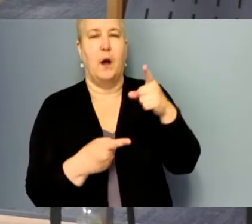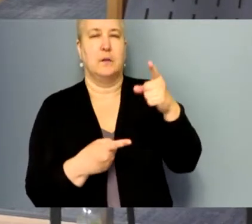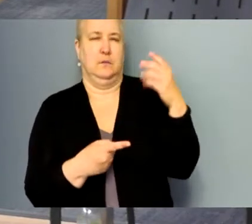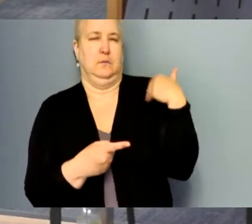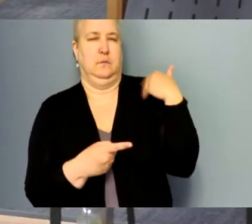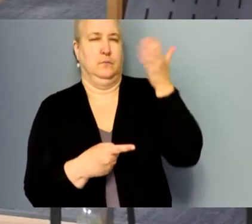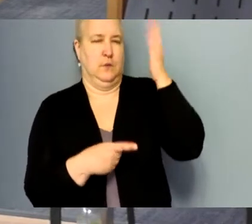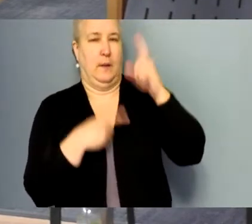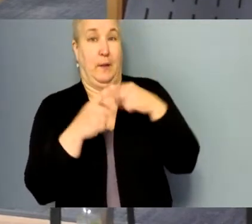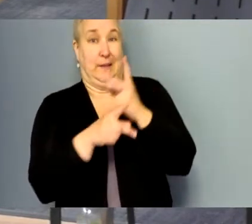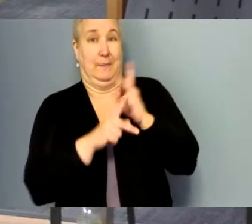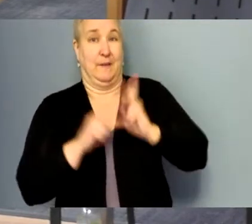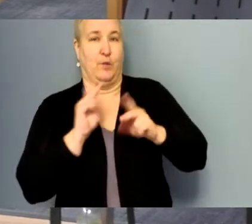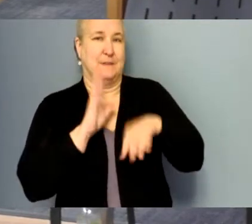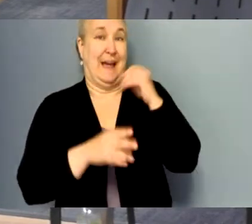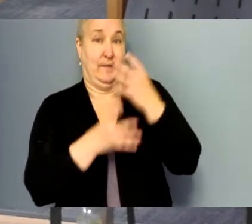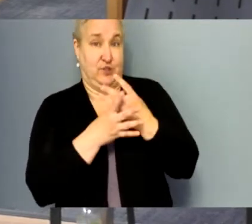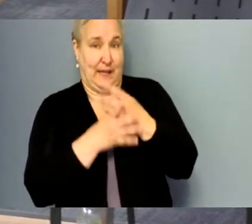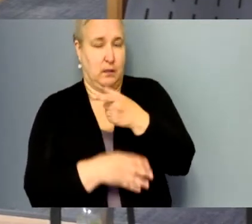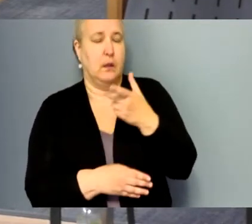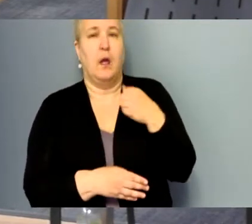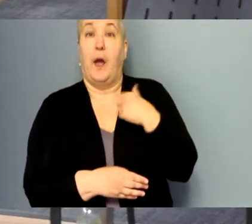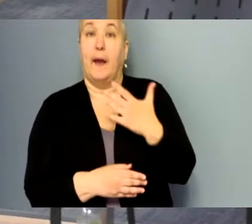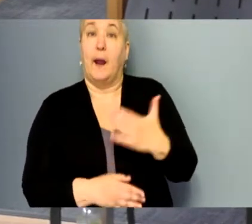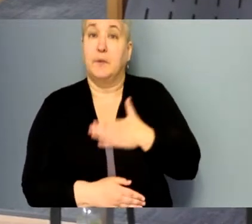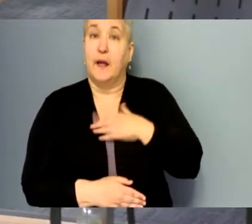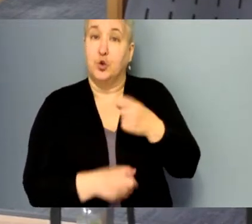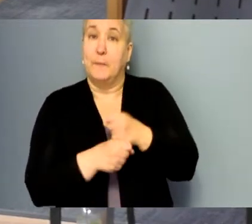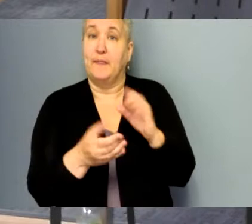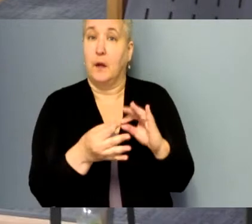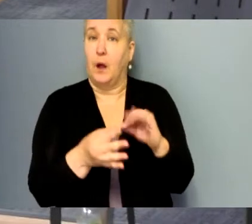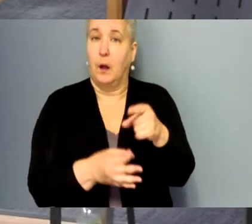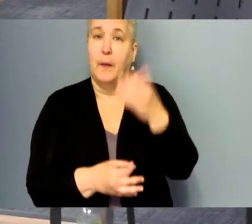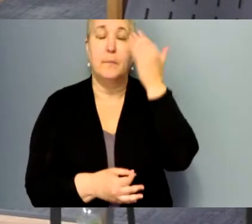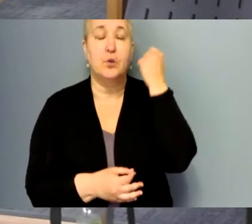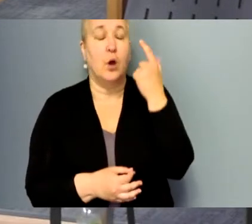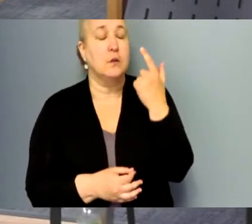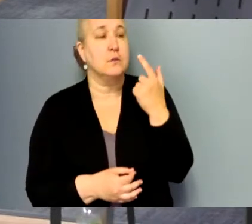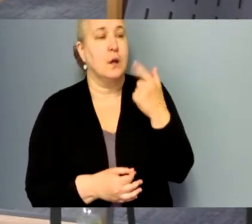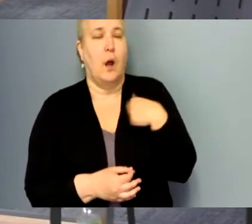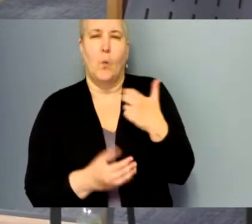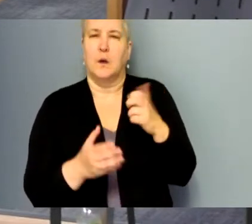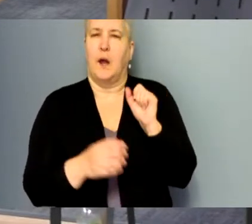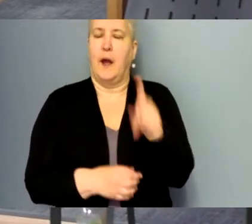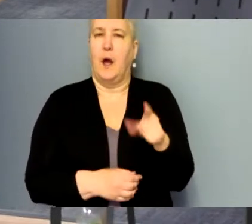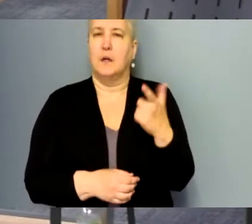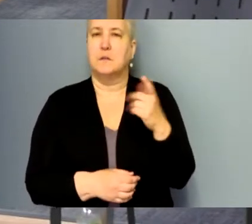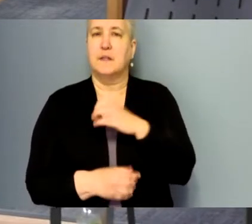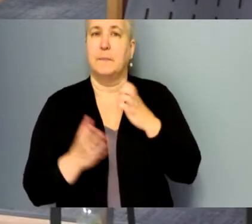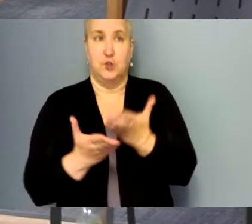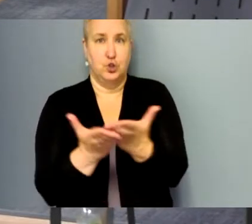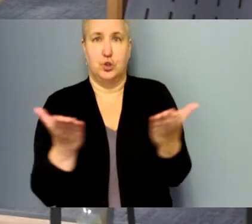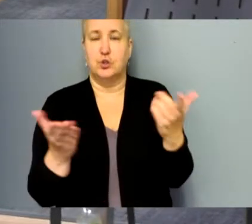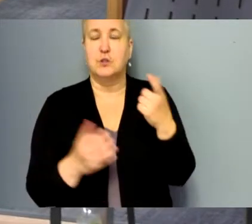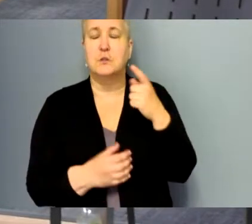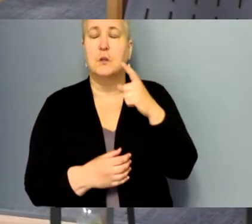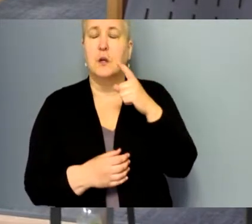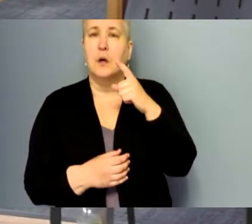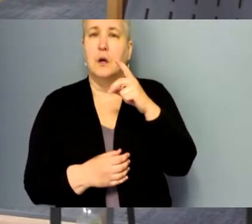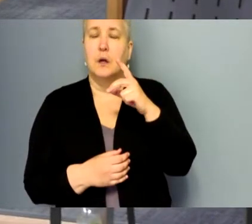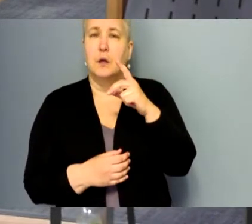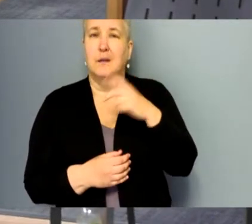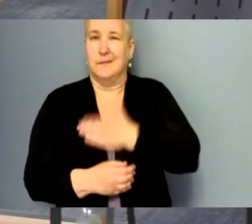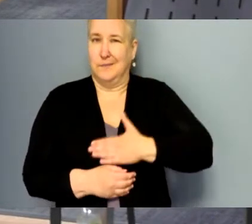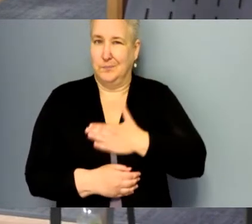about keeping folks out of jail. And I'm so glad that you made that comment because I wanted to ask the commissioners to